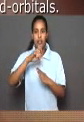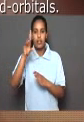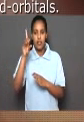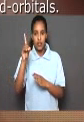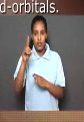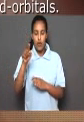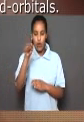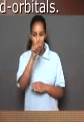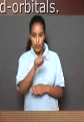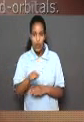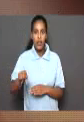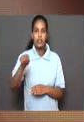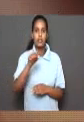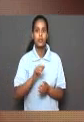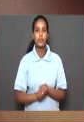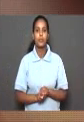d orbitals.